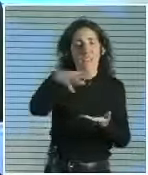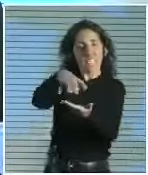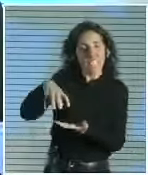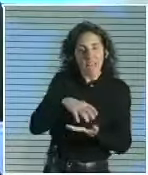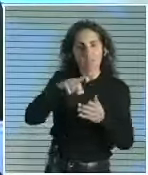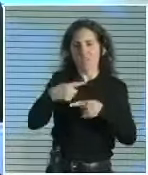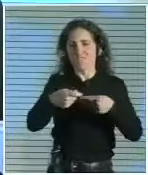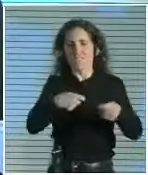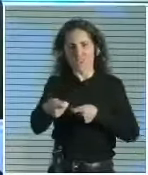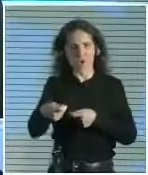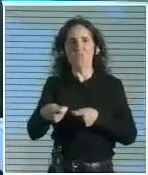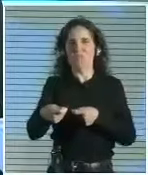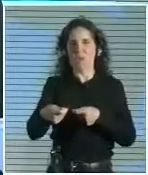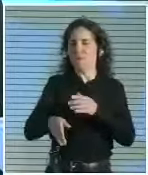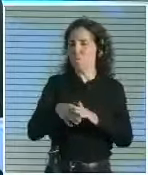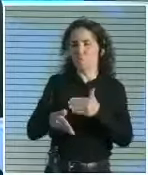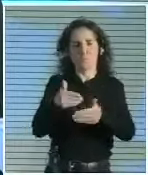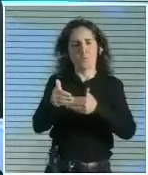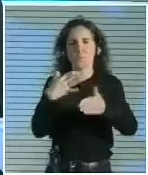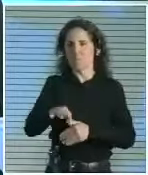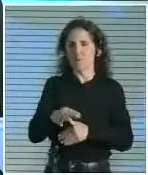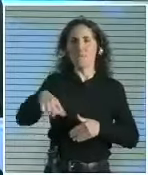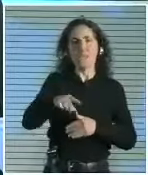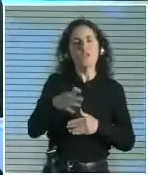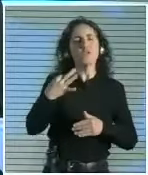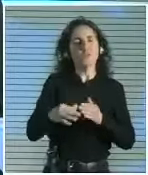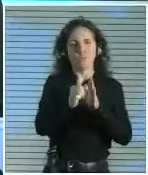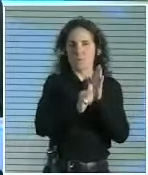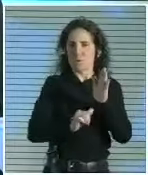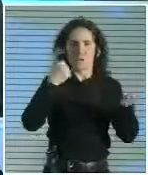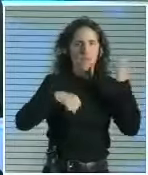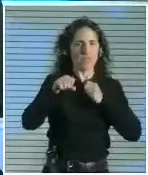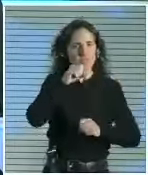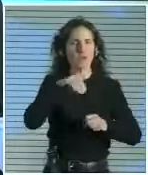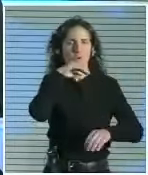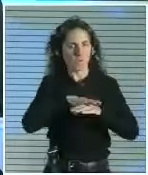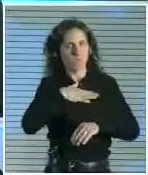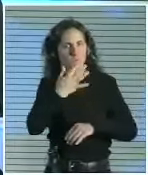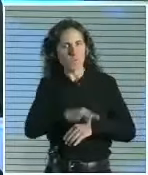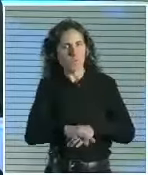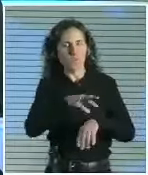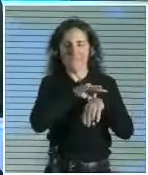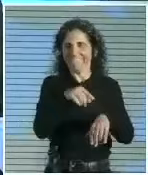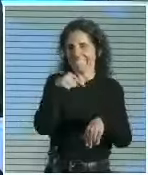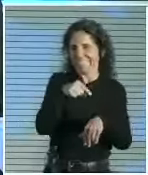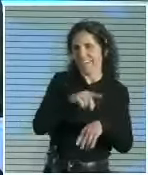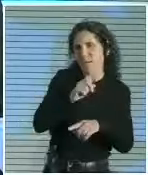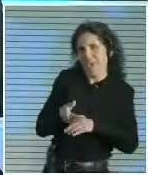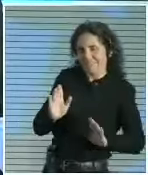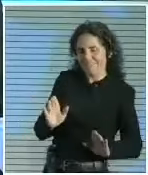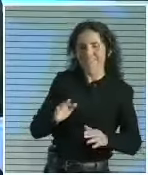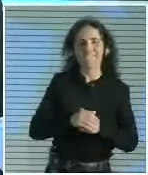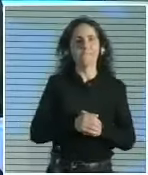with the goals and the intention of the roadmap. Really what we're seeing right now is we are advocating